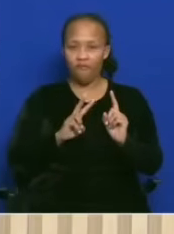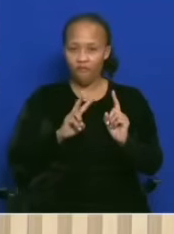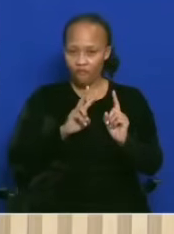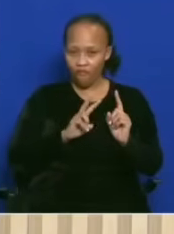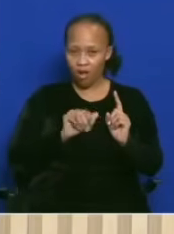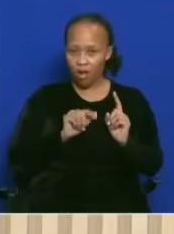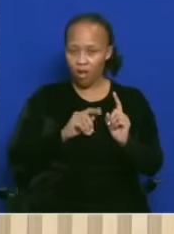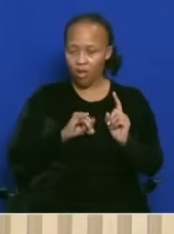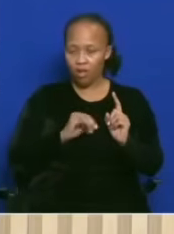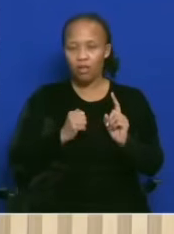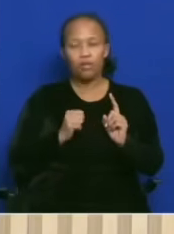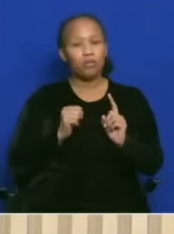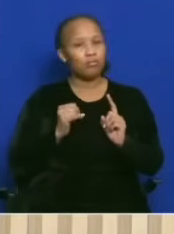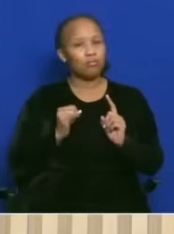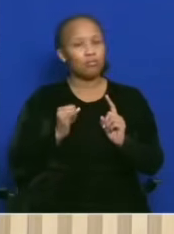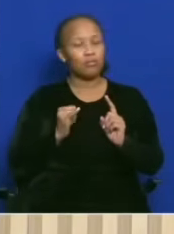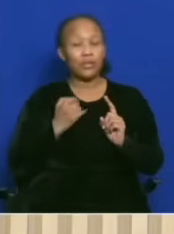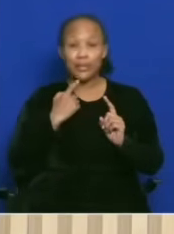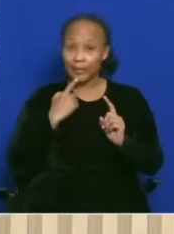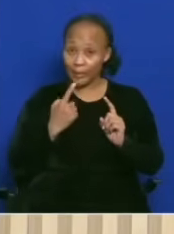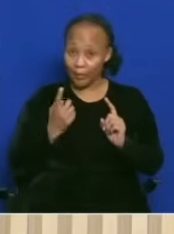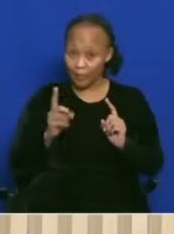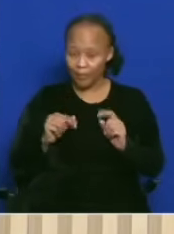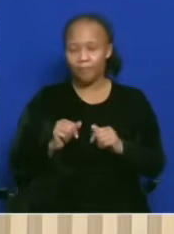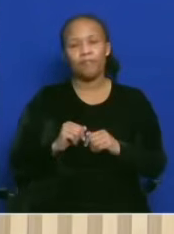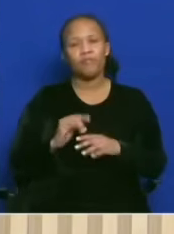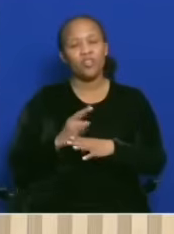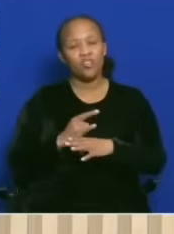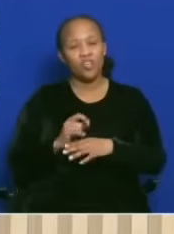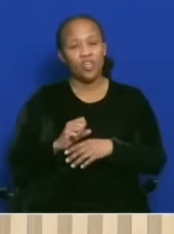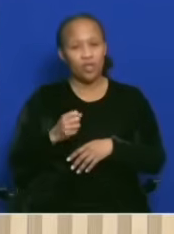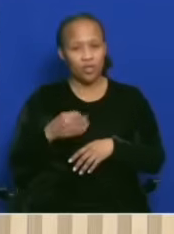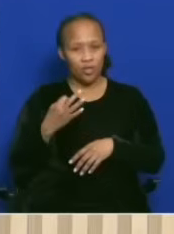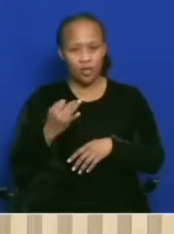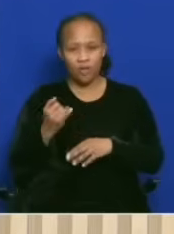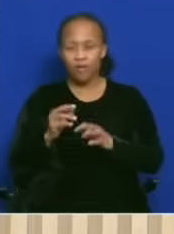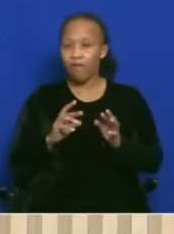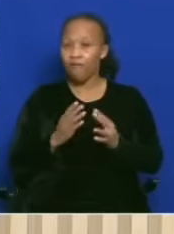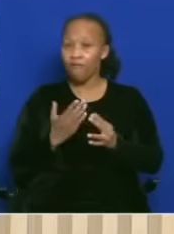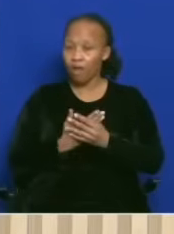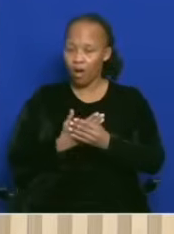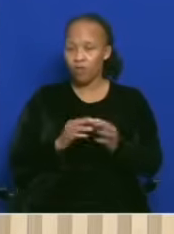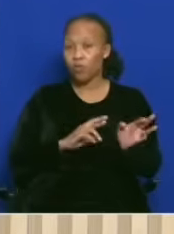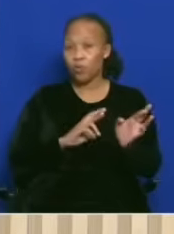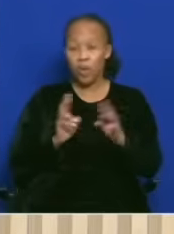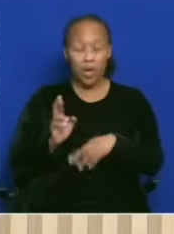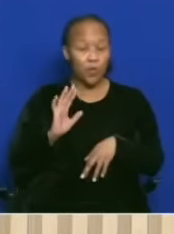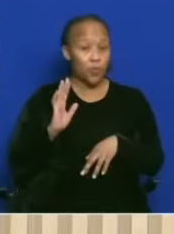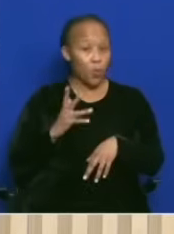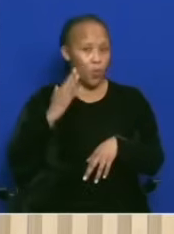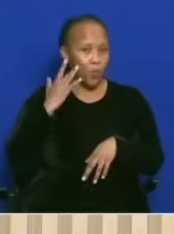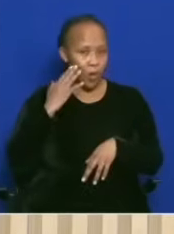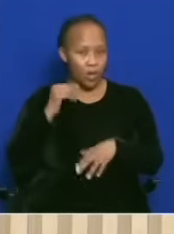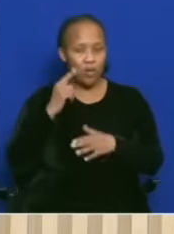chat, we will be ready with the file by next week, 24th, and pricing,